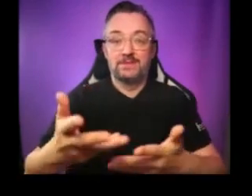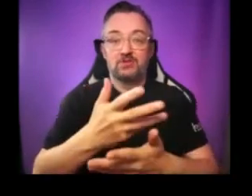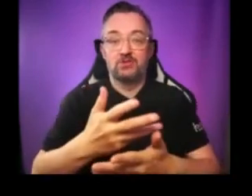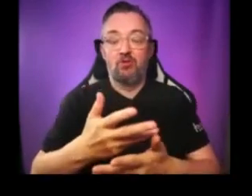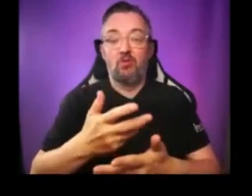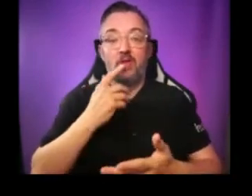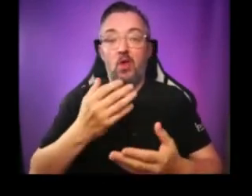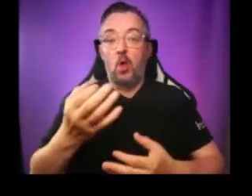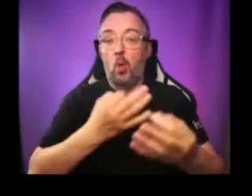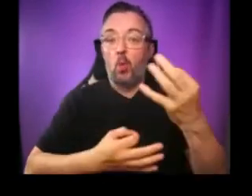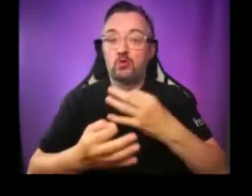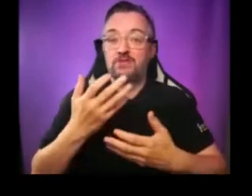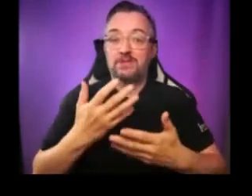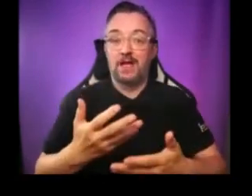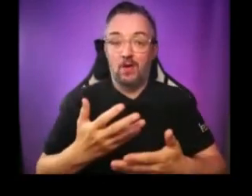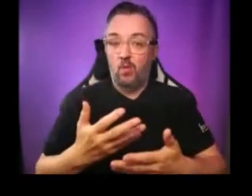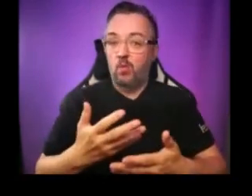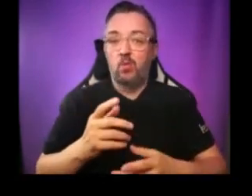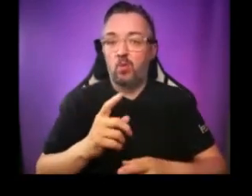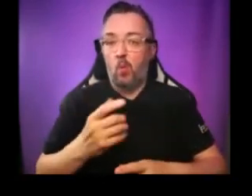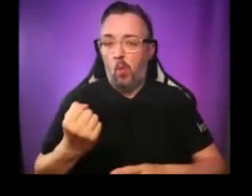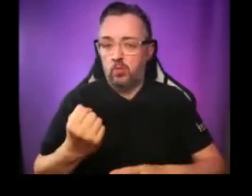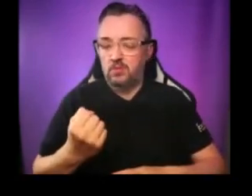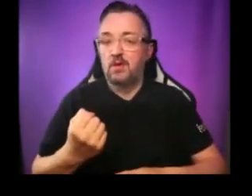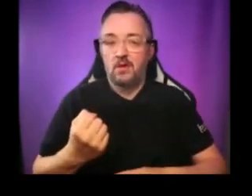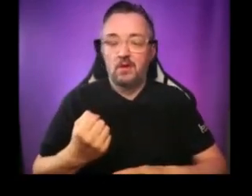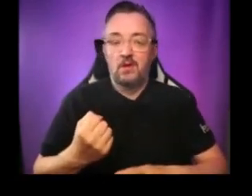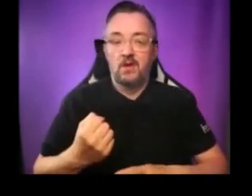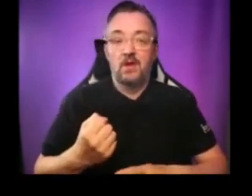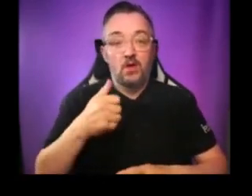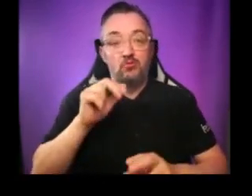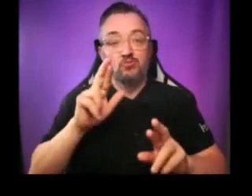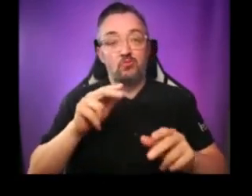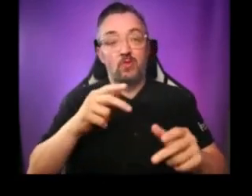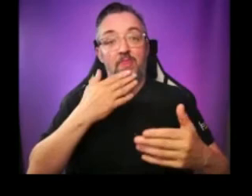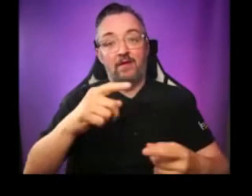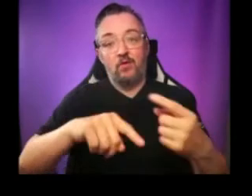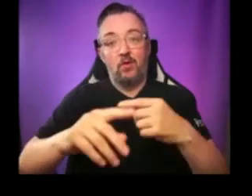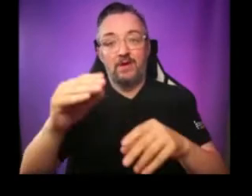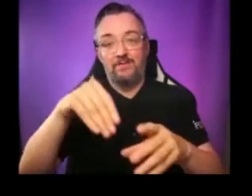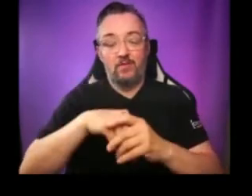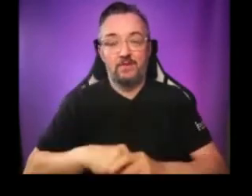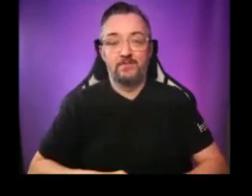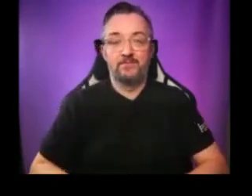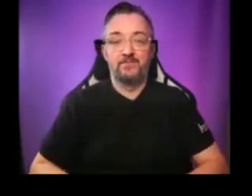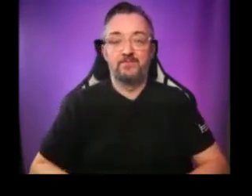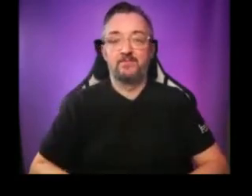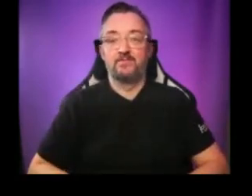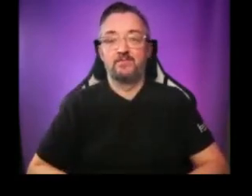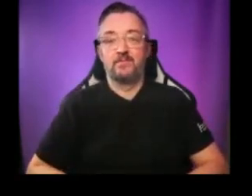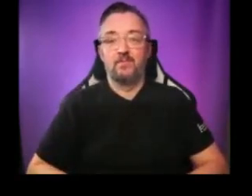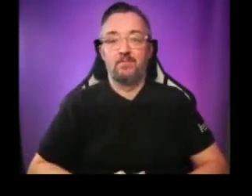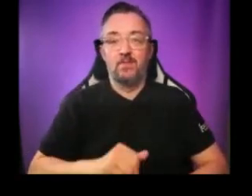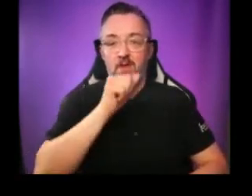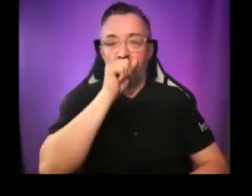now, but thanks very much, and great to have you tuning in. Thanks very much.